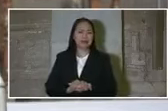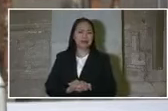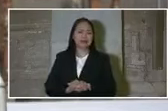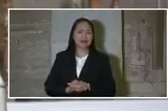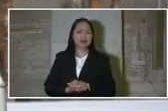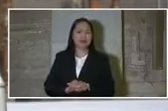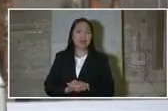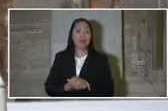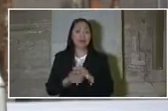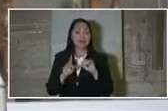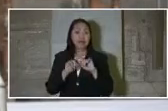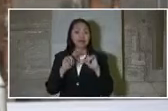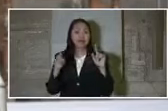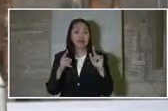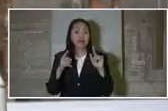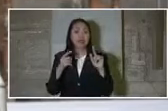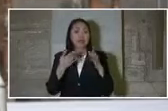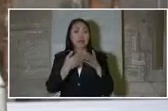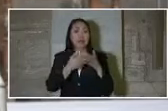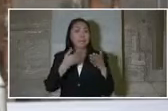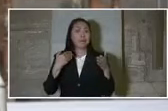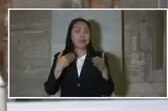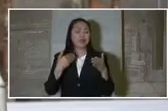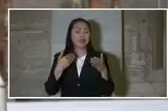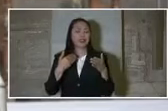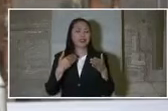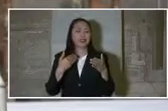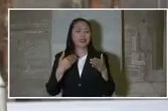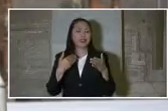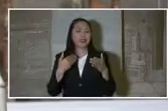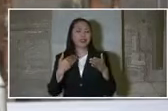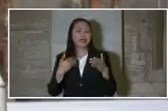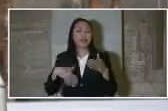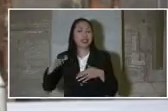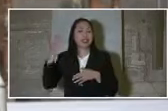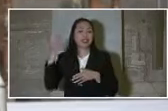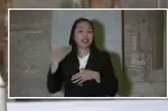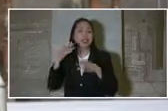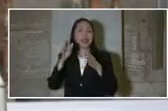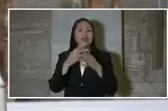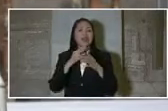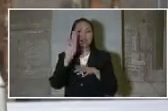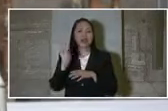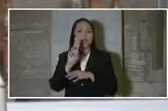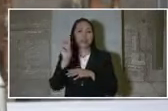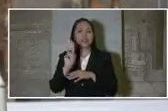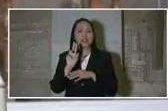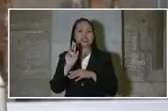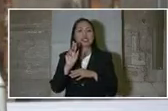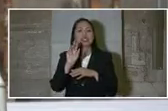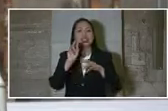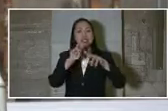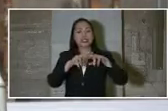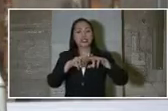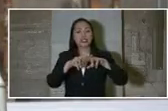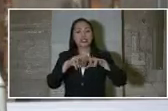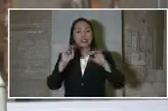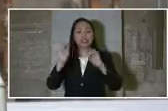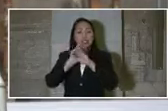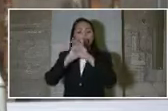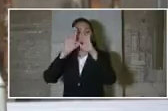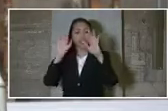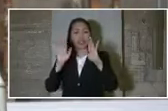But before, we use Salt and Light as a title